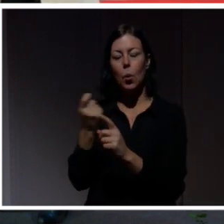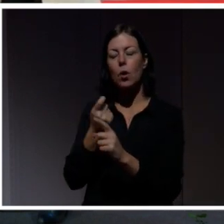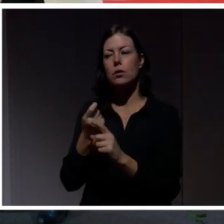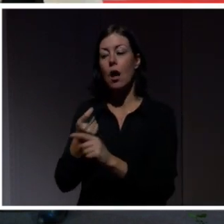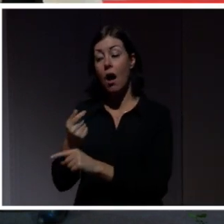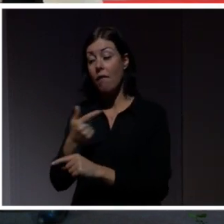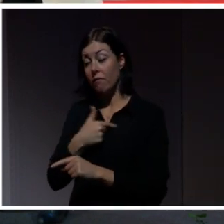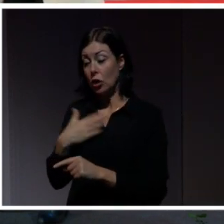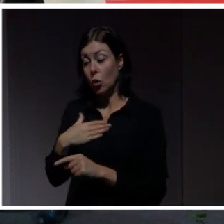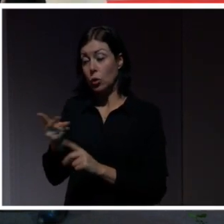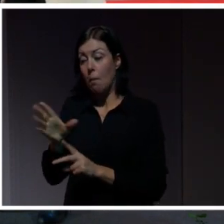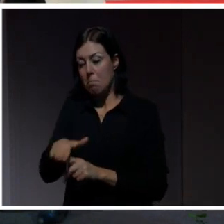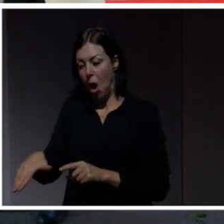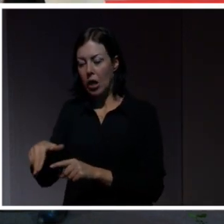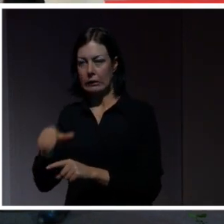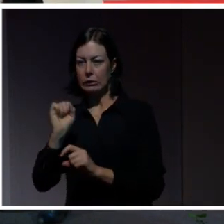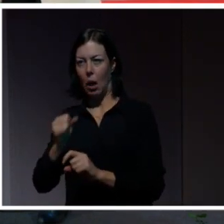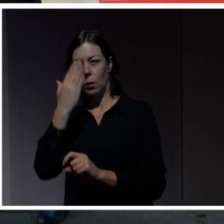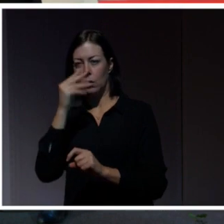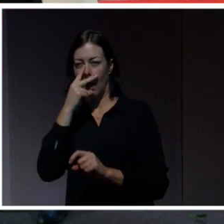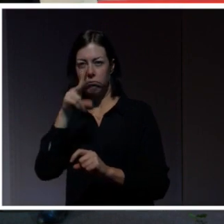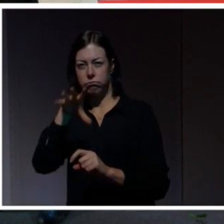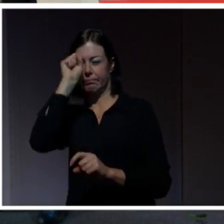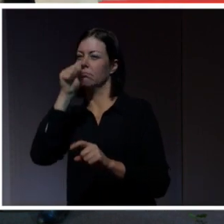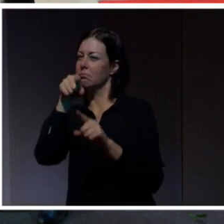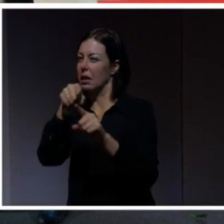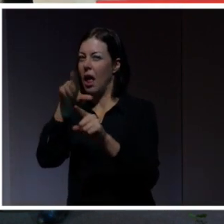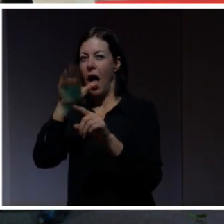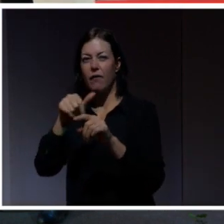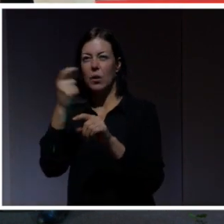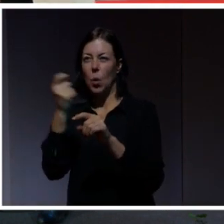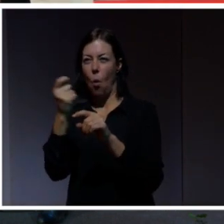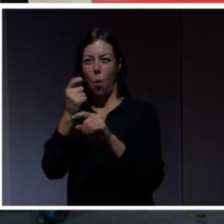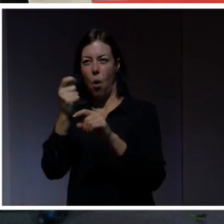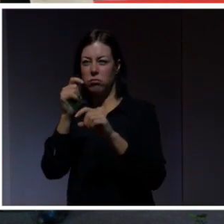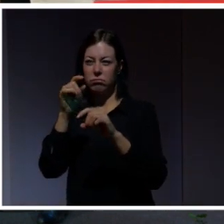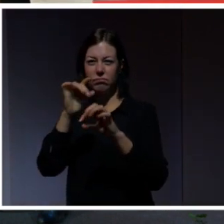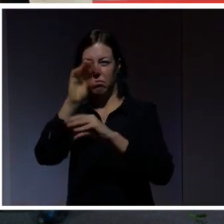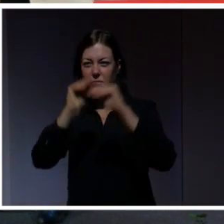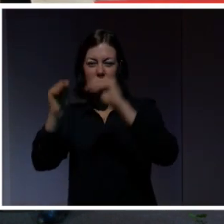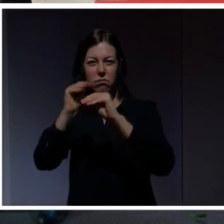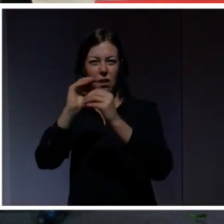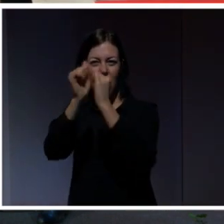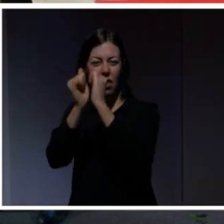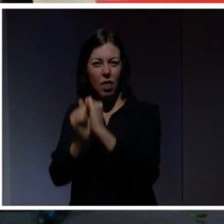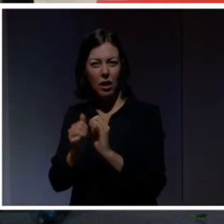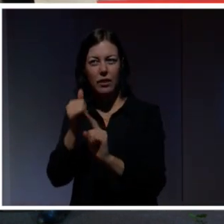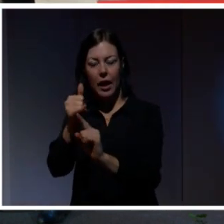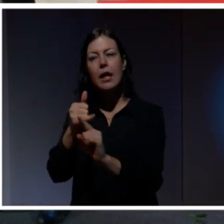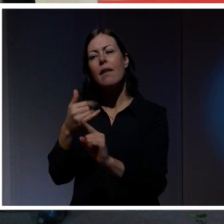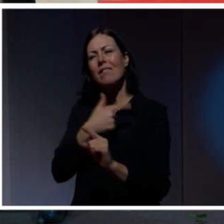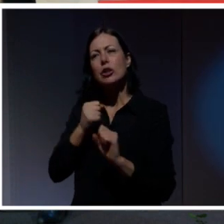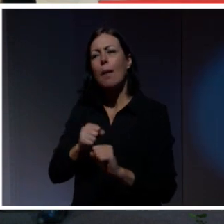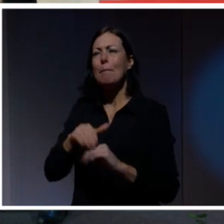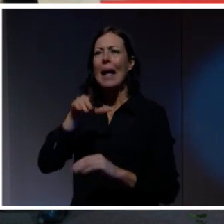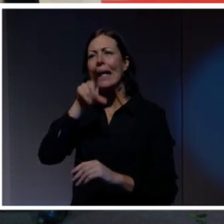of content and say, well, this has been manipulated somehow. And I think that that's quite important to be more critical about what we're seeing online.